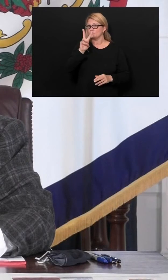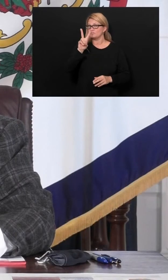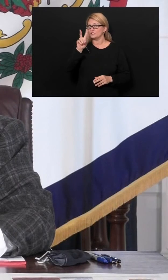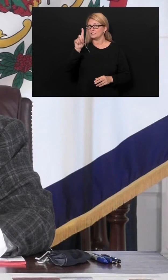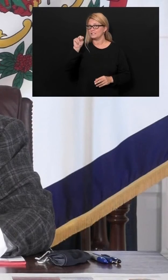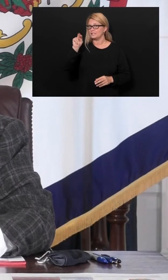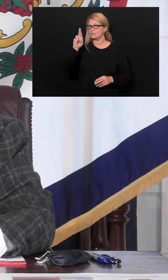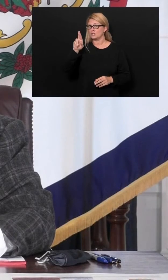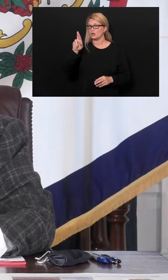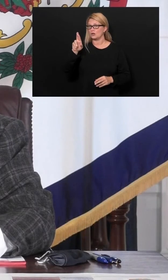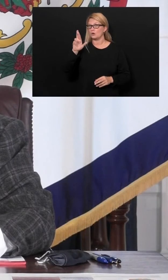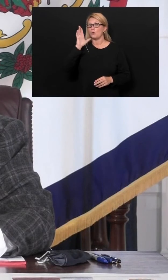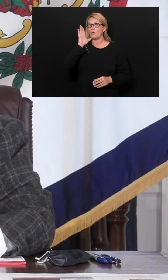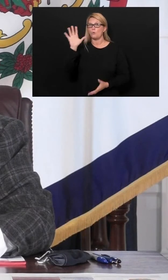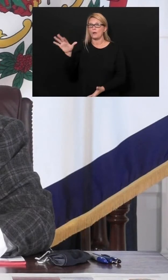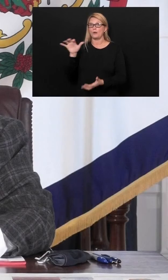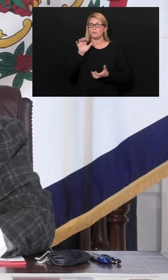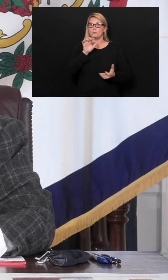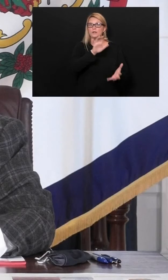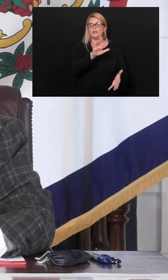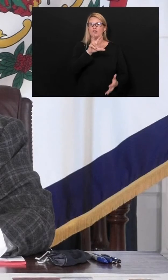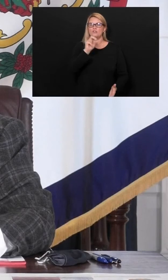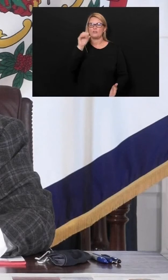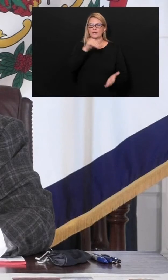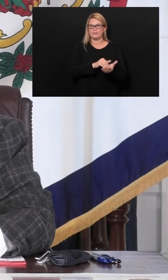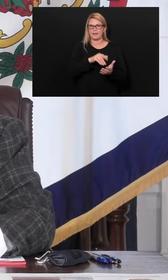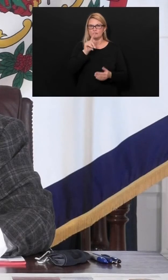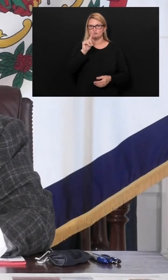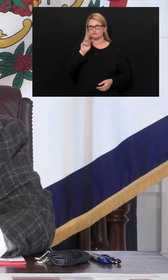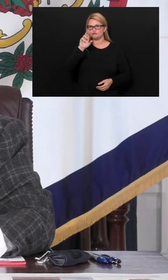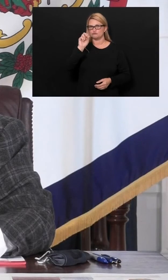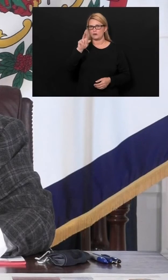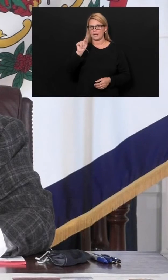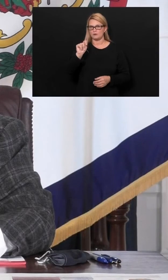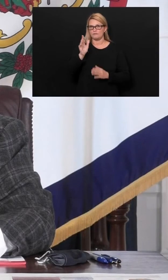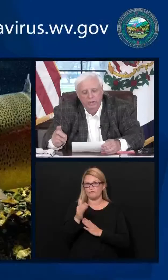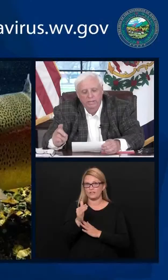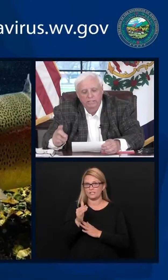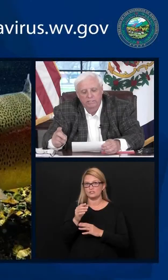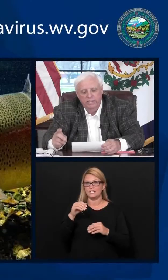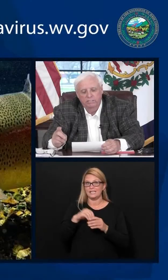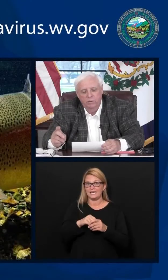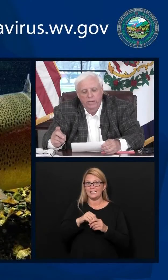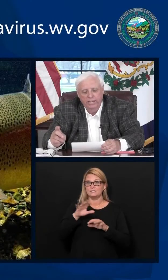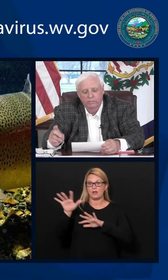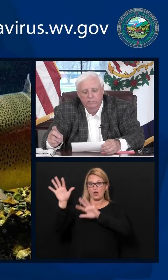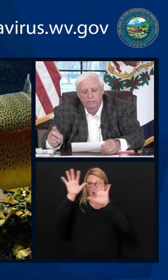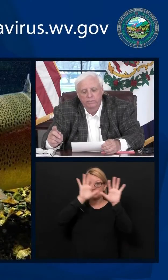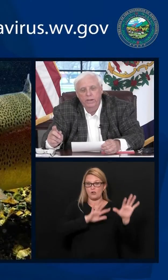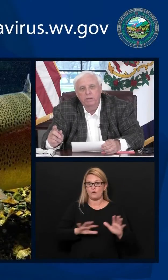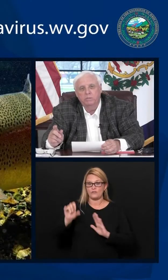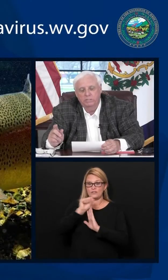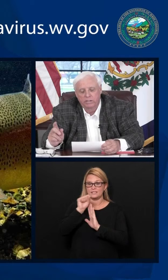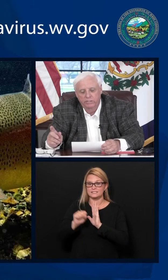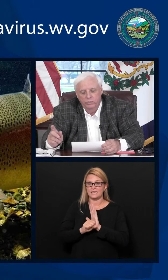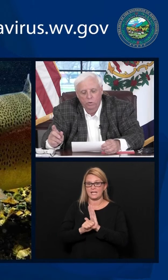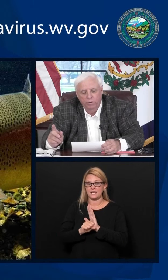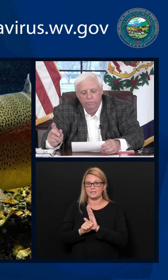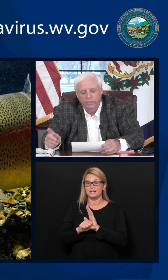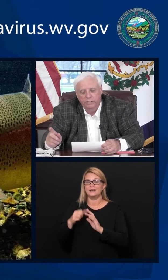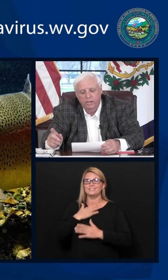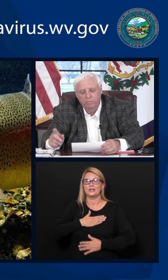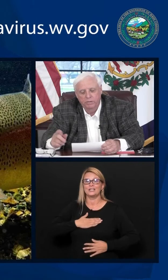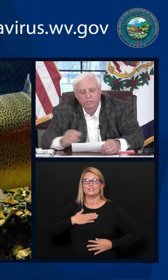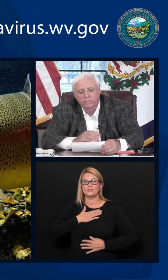will stock 30,000 trout over the next week in streams around the state so anglers and their families can